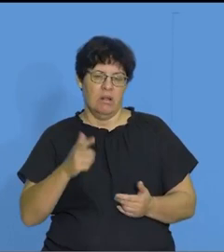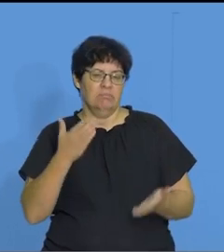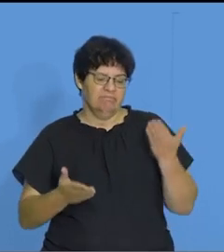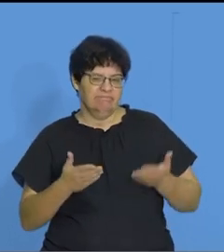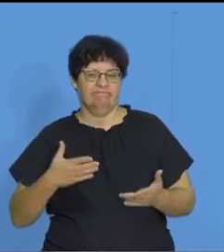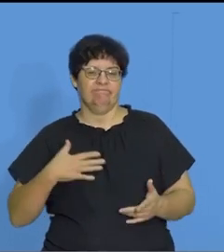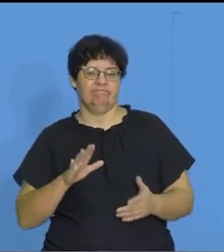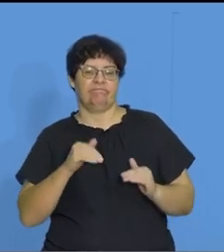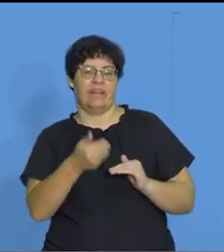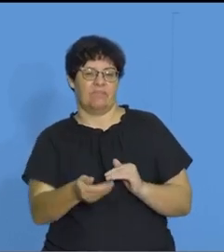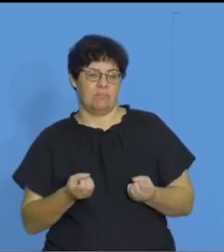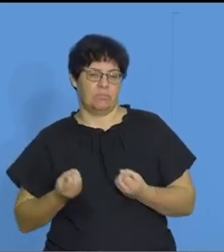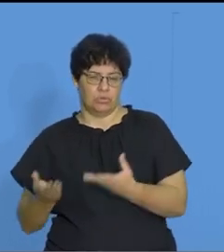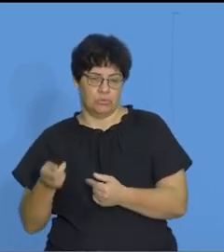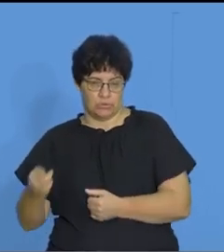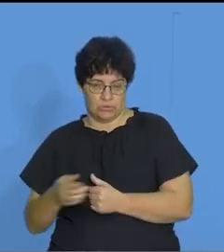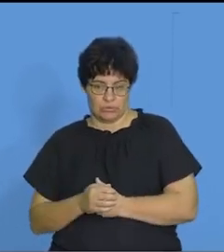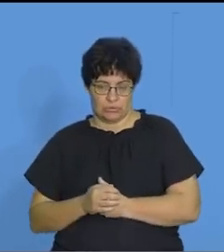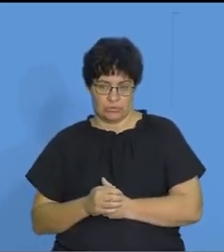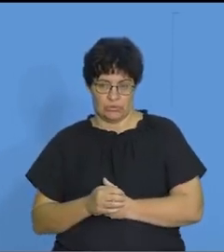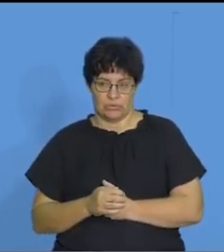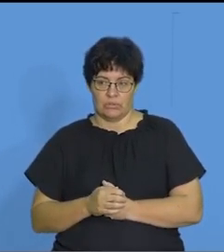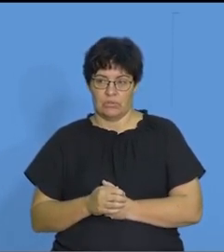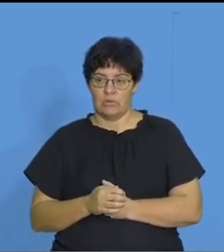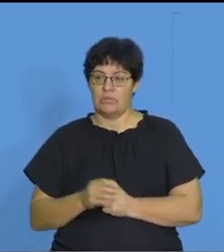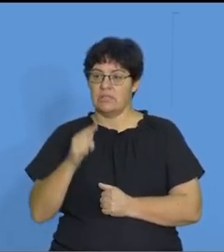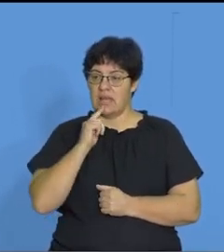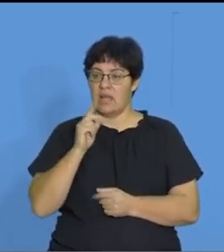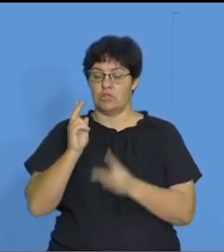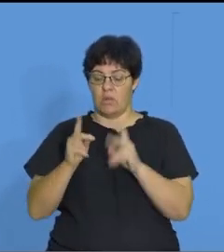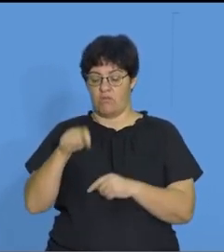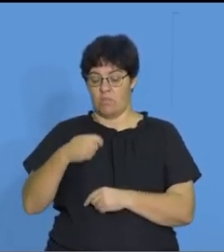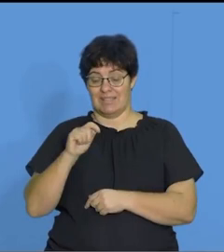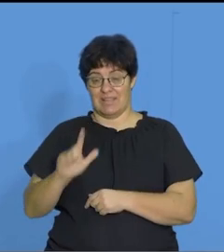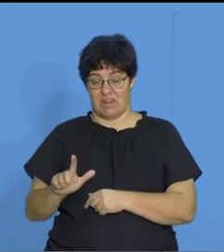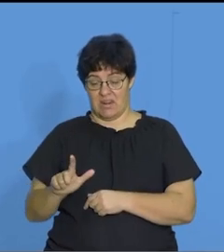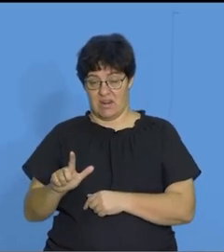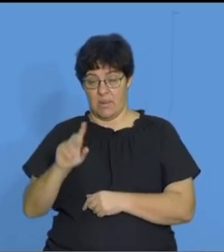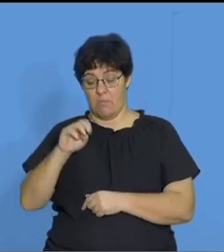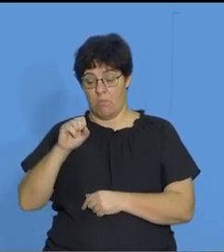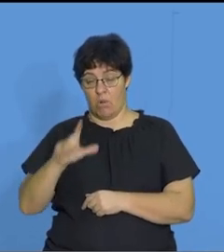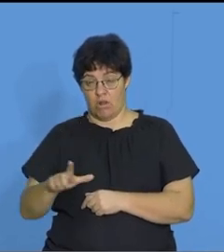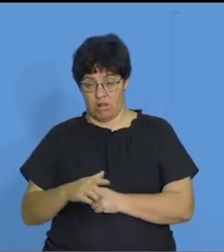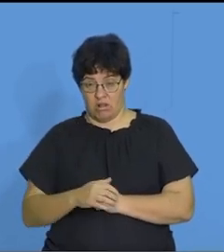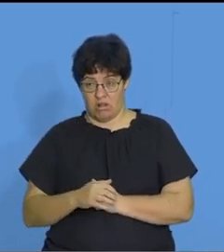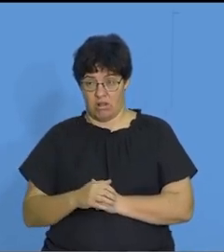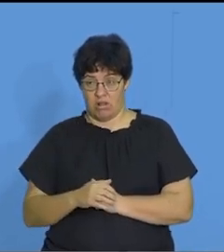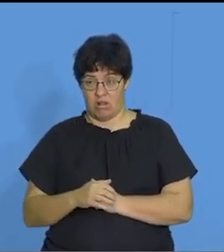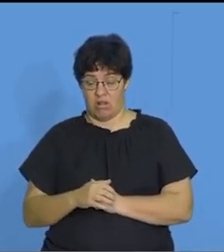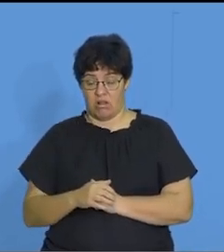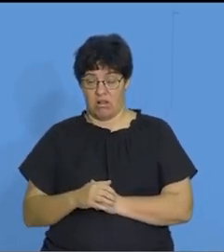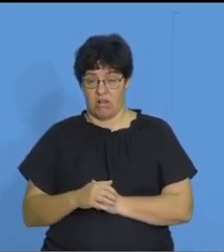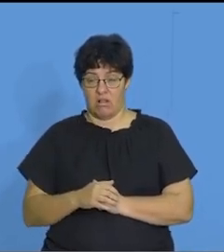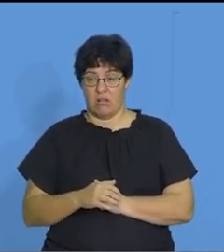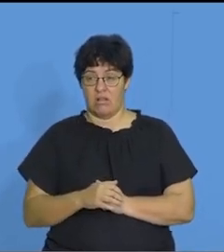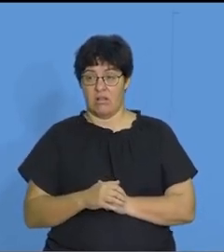Maybe we want to start there. So if we go back, we're saying 12.7 moles